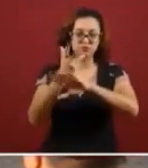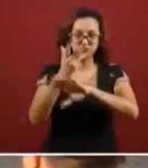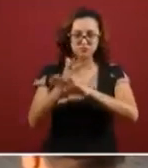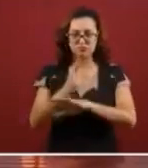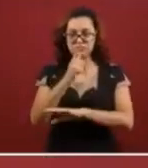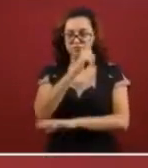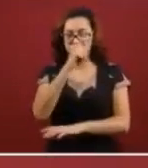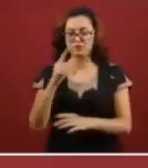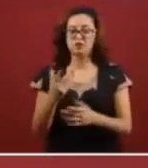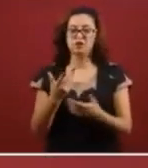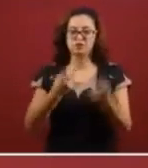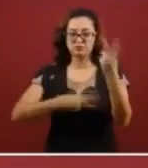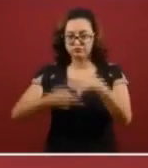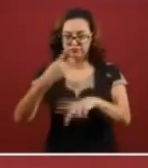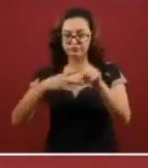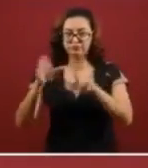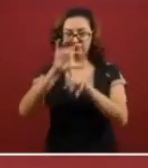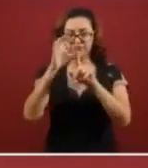the United States,